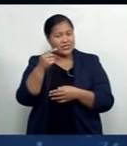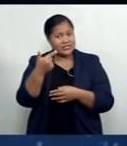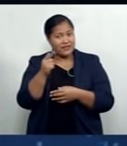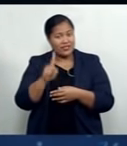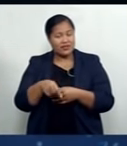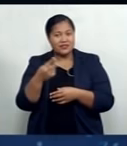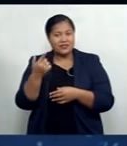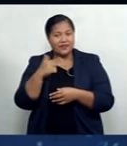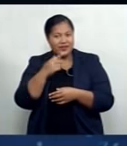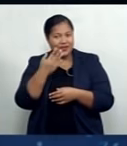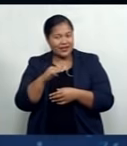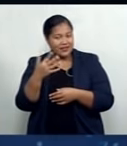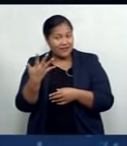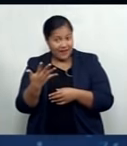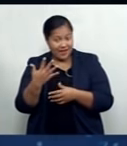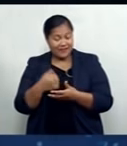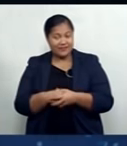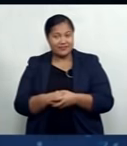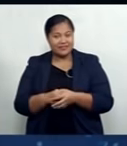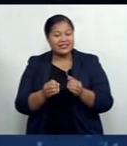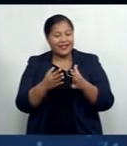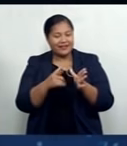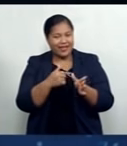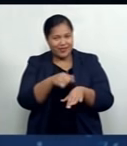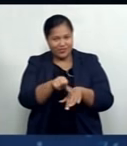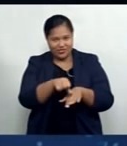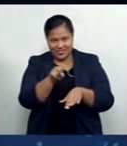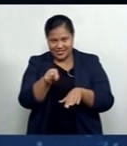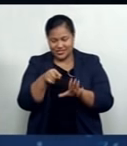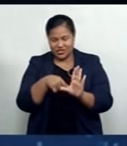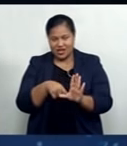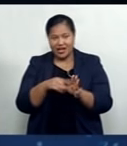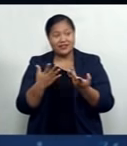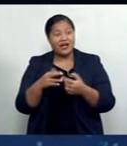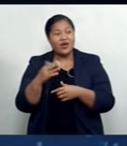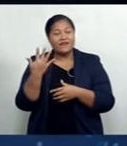47,795 cases since April this year. There are now